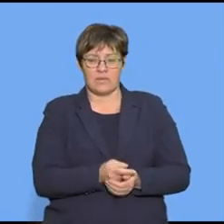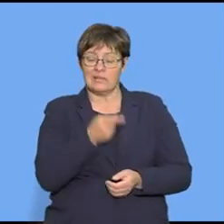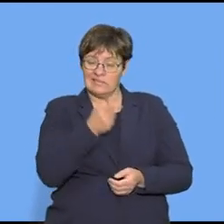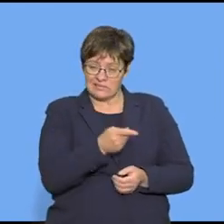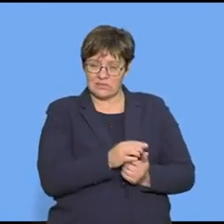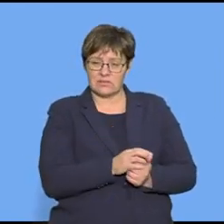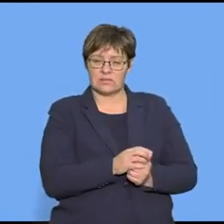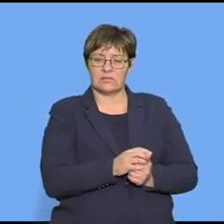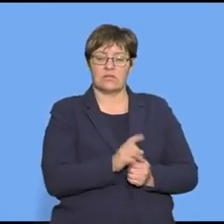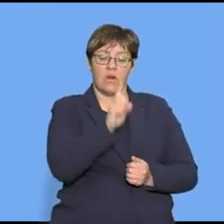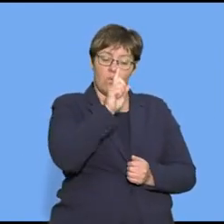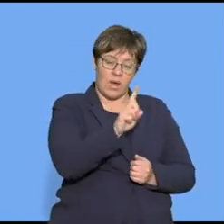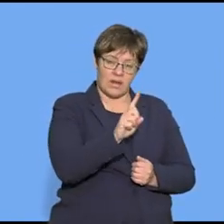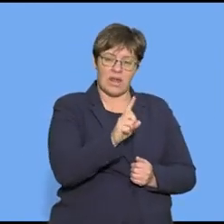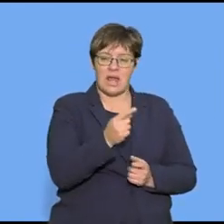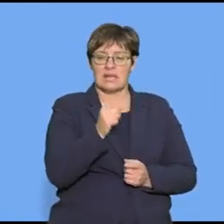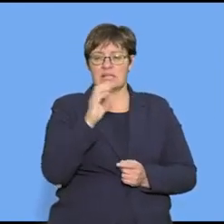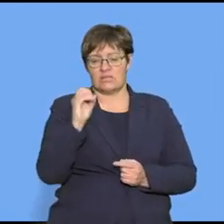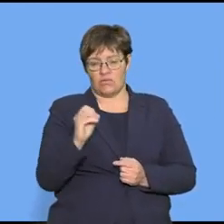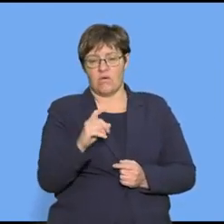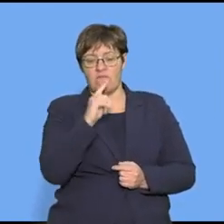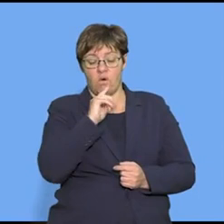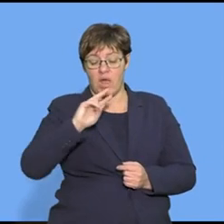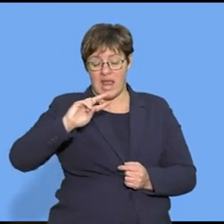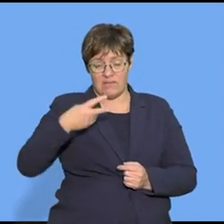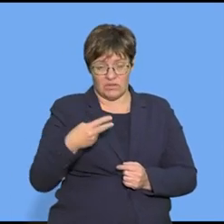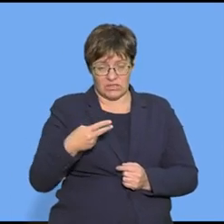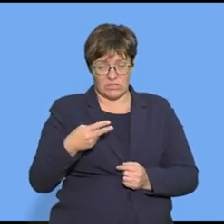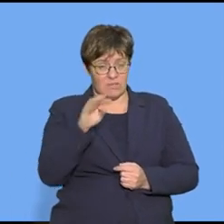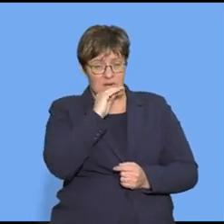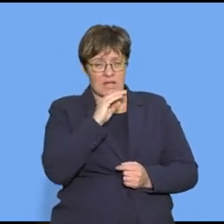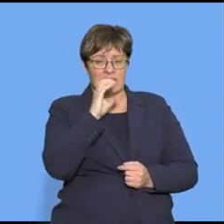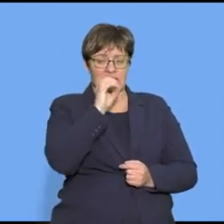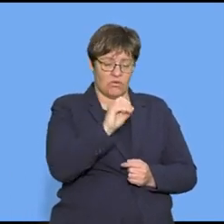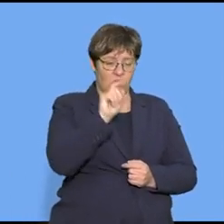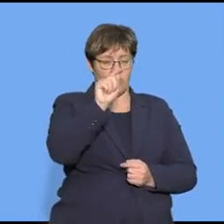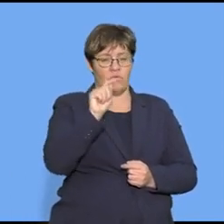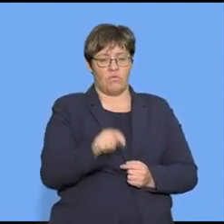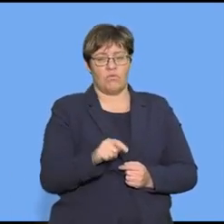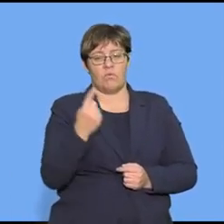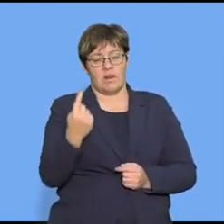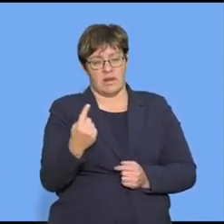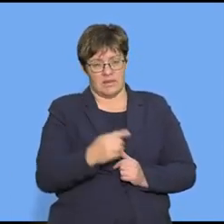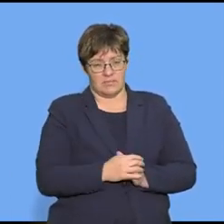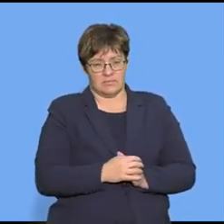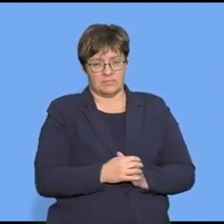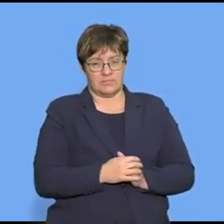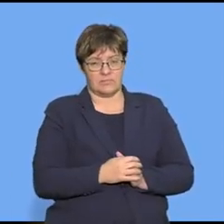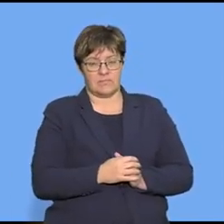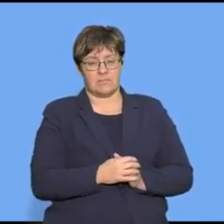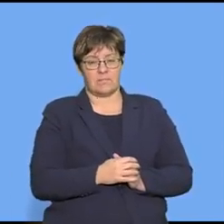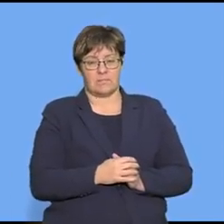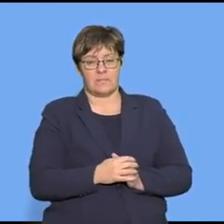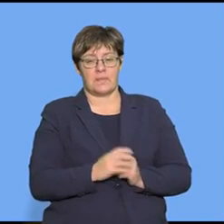is 1 and 0, so it means for the inverse, it will be 0 and 1. Right? And